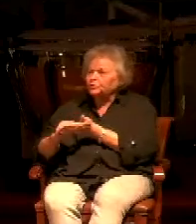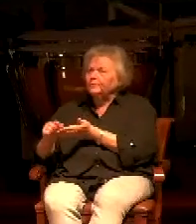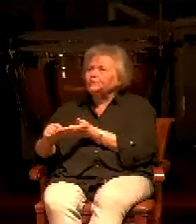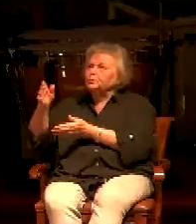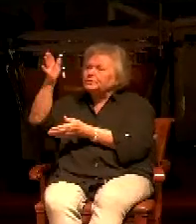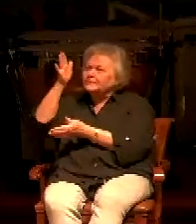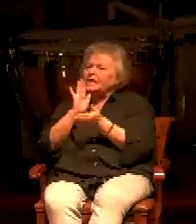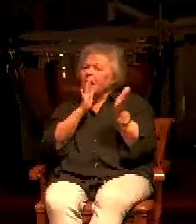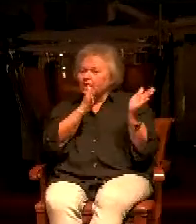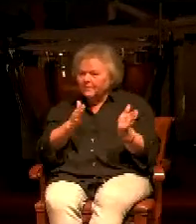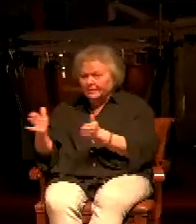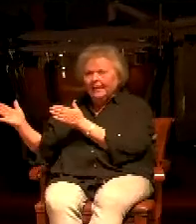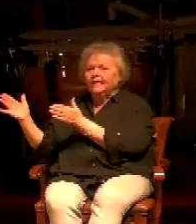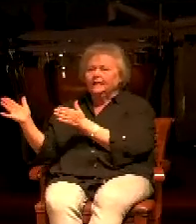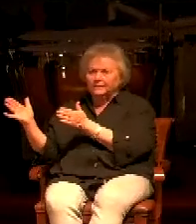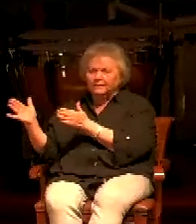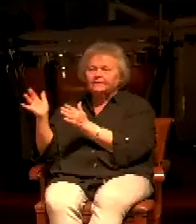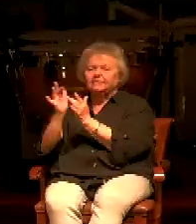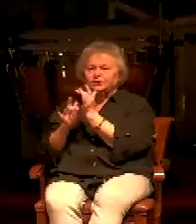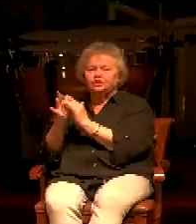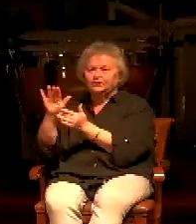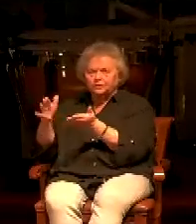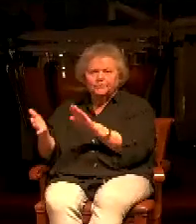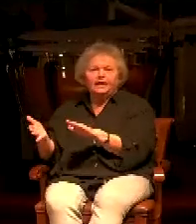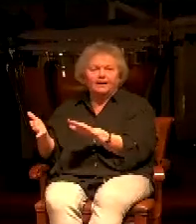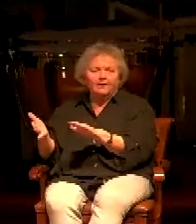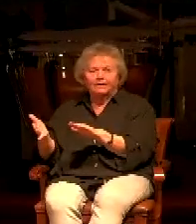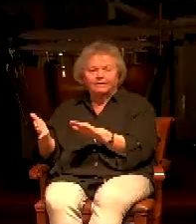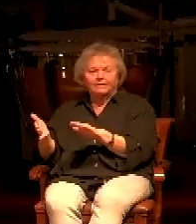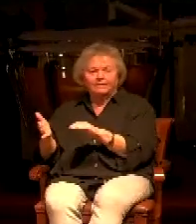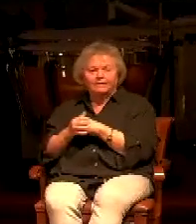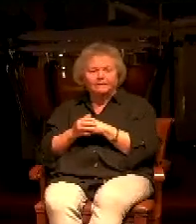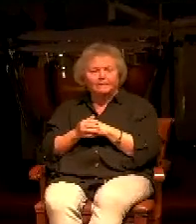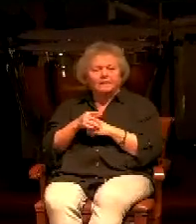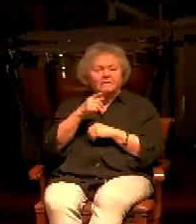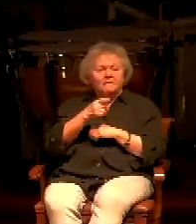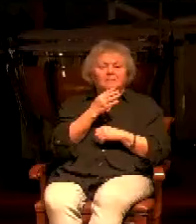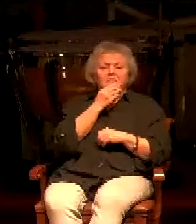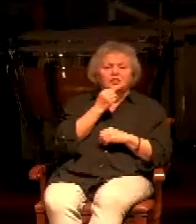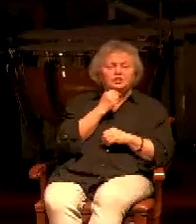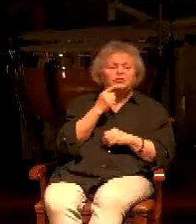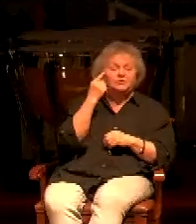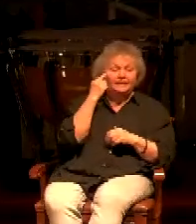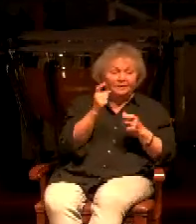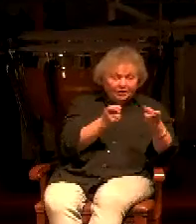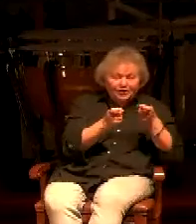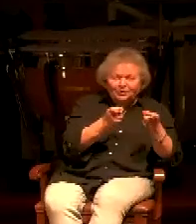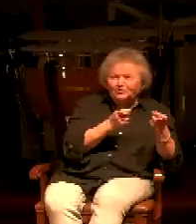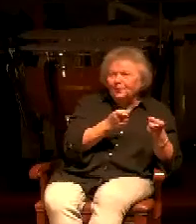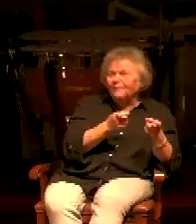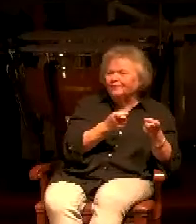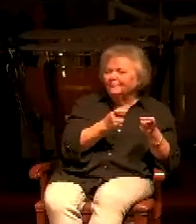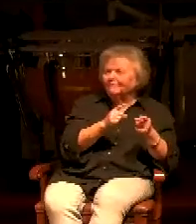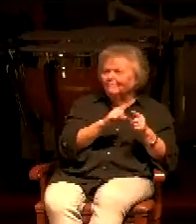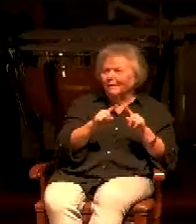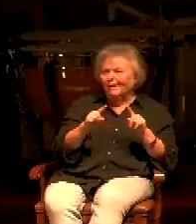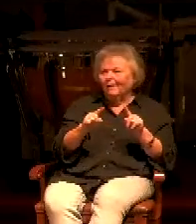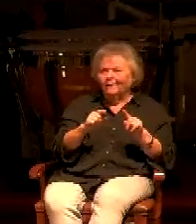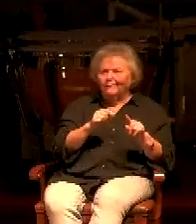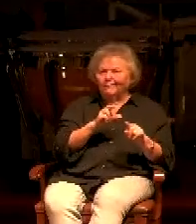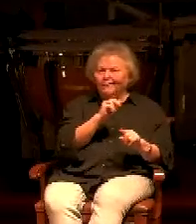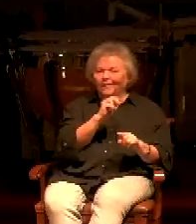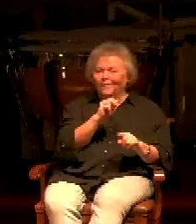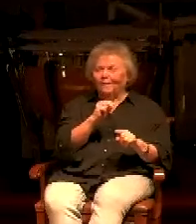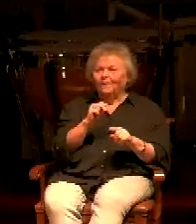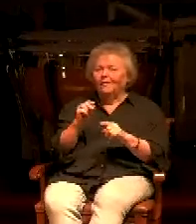that Jesus would die. They think they're in control. They are not. But I want you to notice something with me.